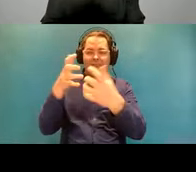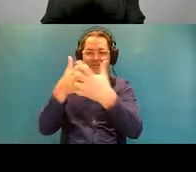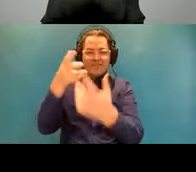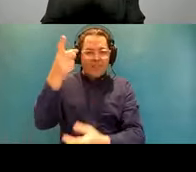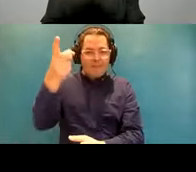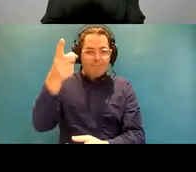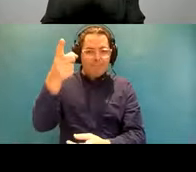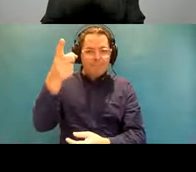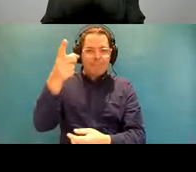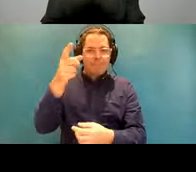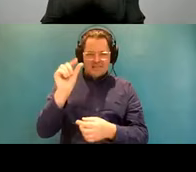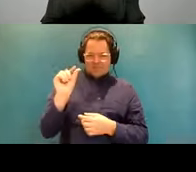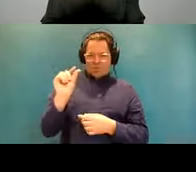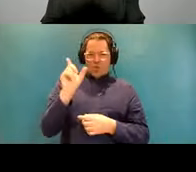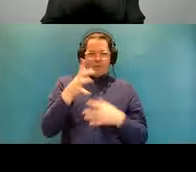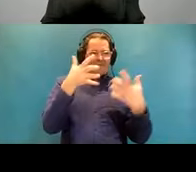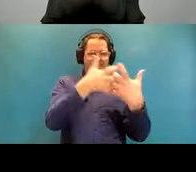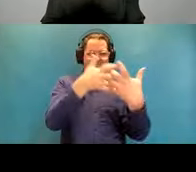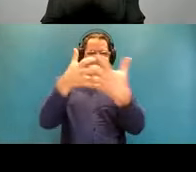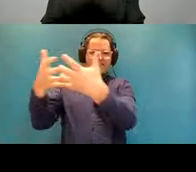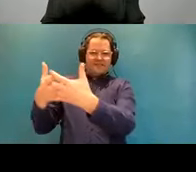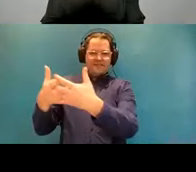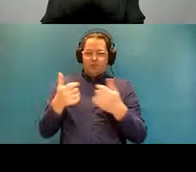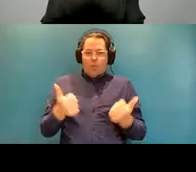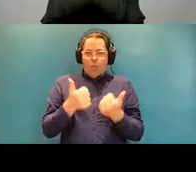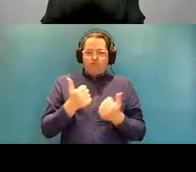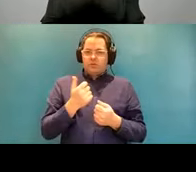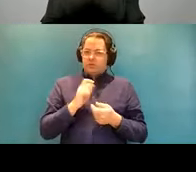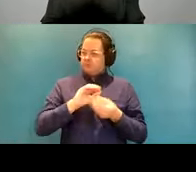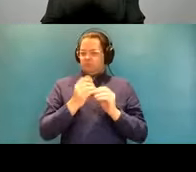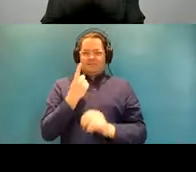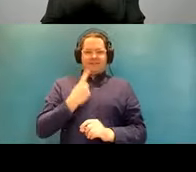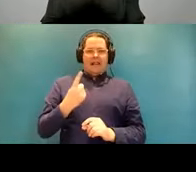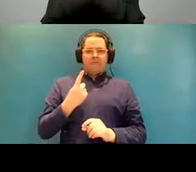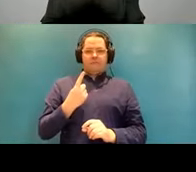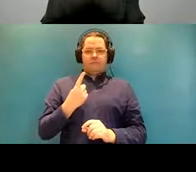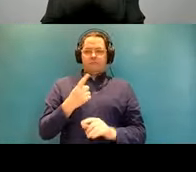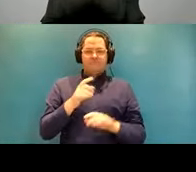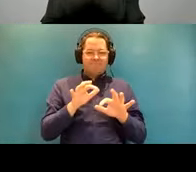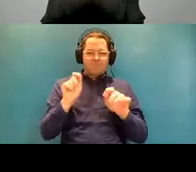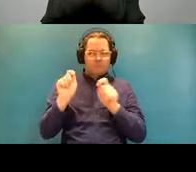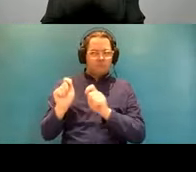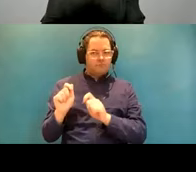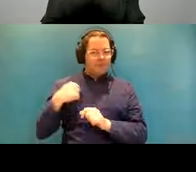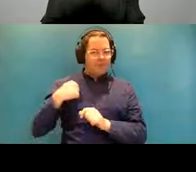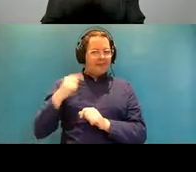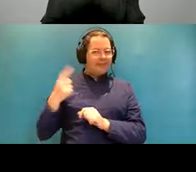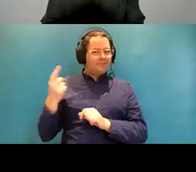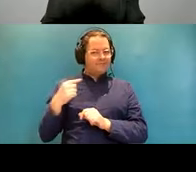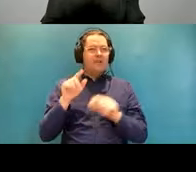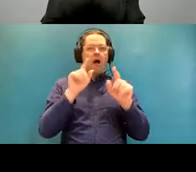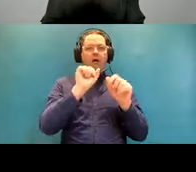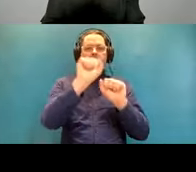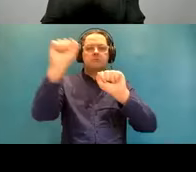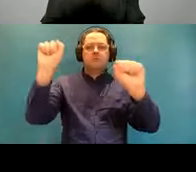kinds of things are happening, are already happening, and we are able to tailor things and make things that are individual